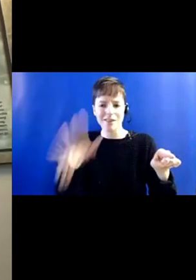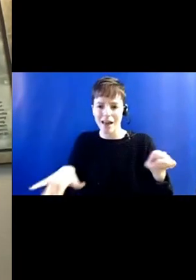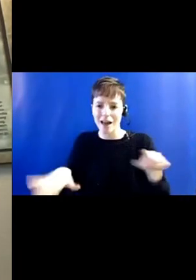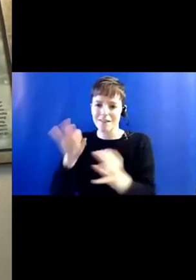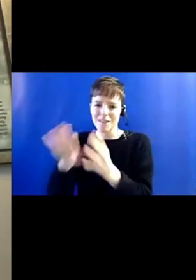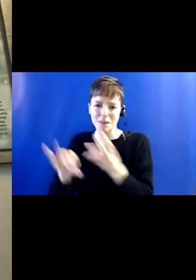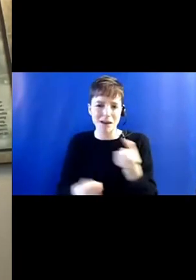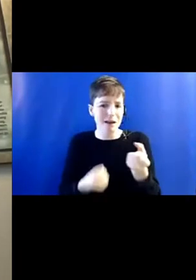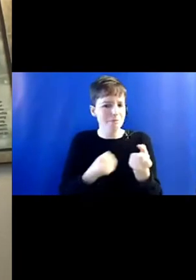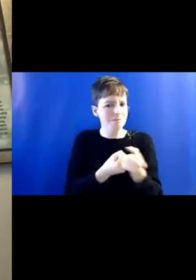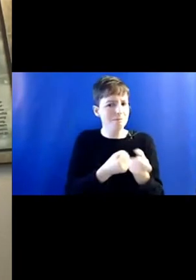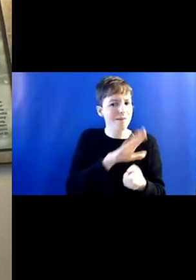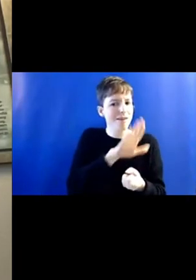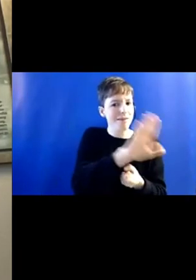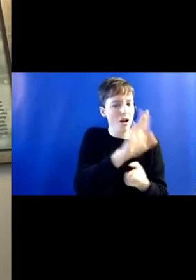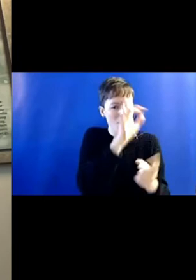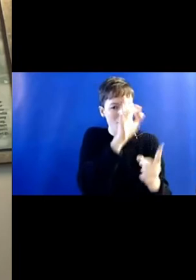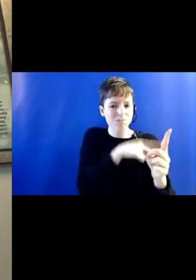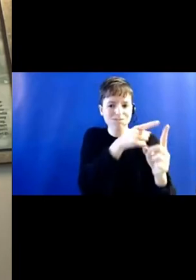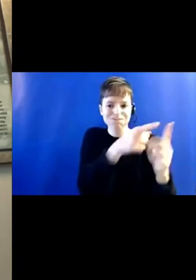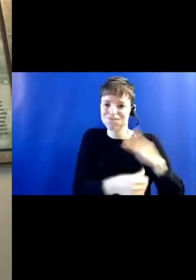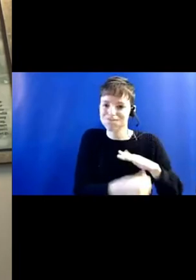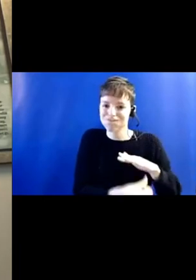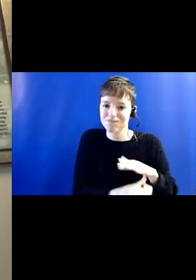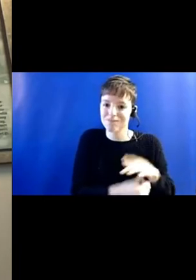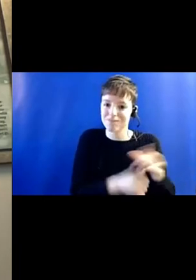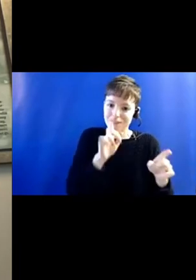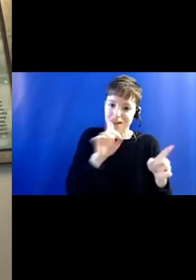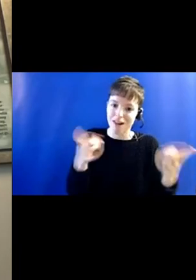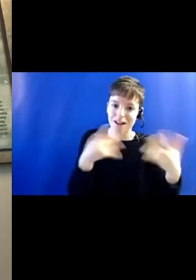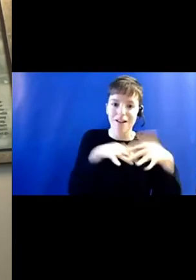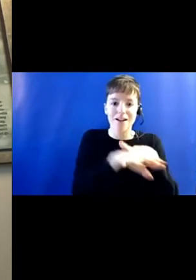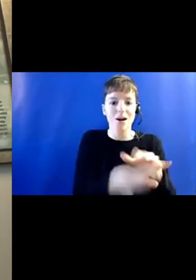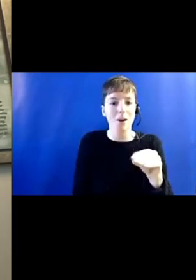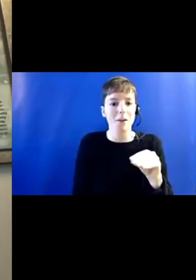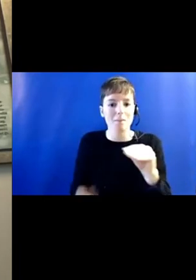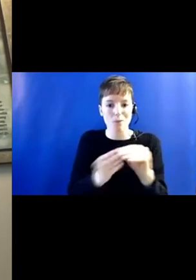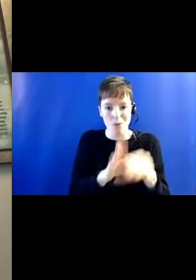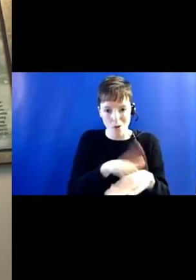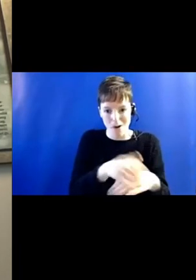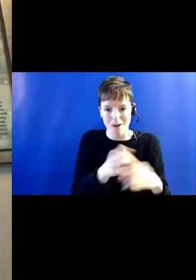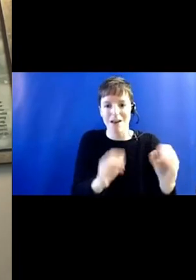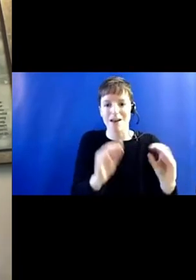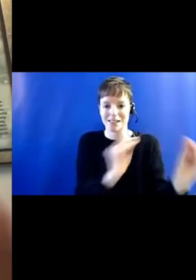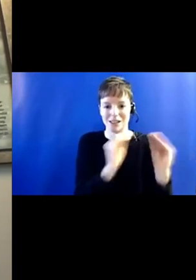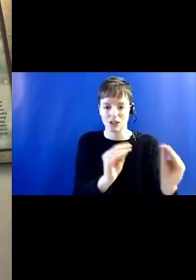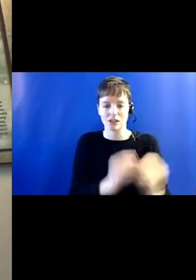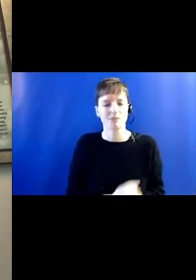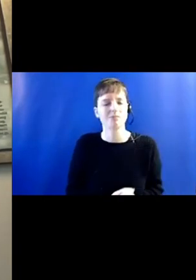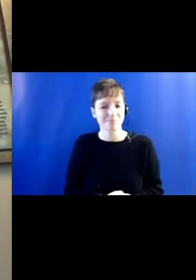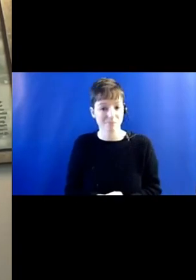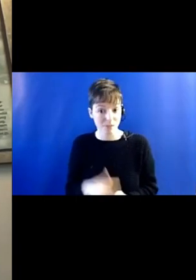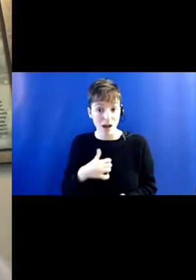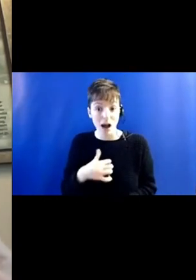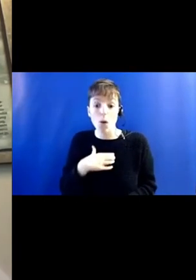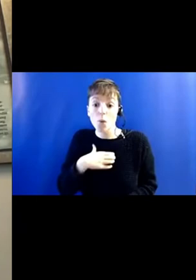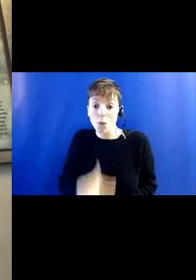towards online education. What I'd like for those survey data to be mobilized to do